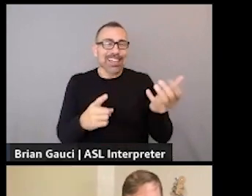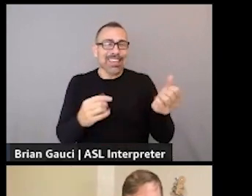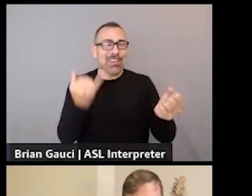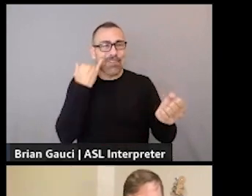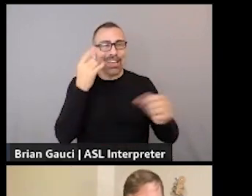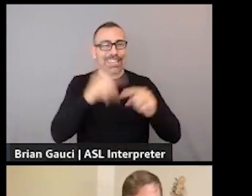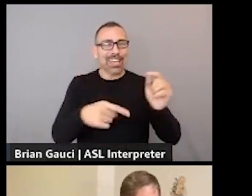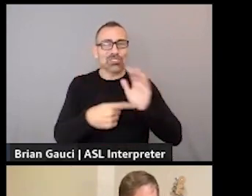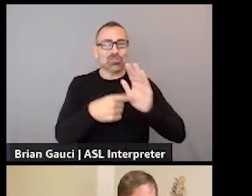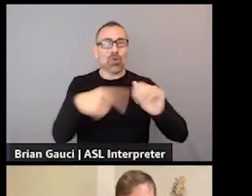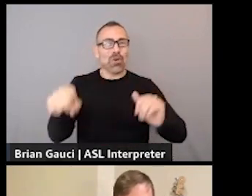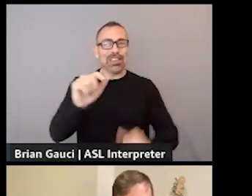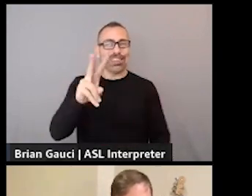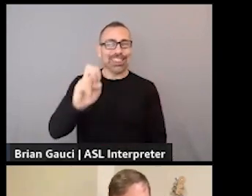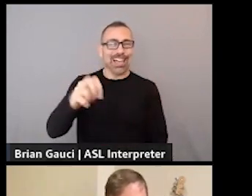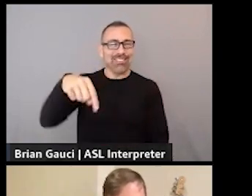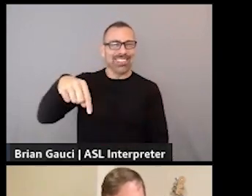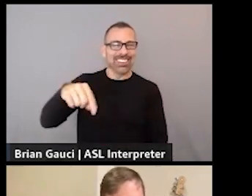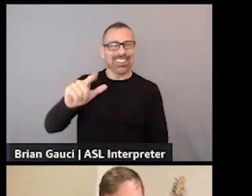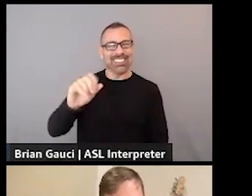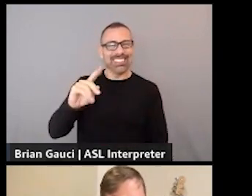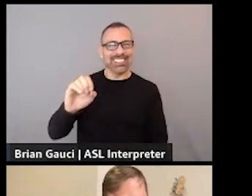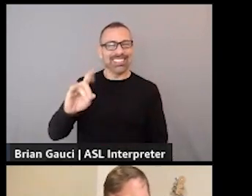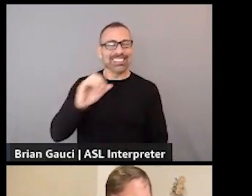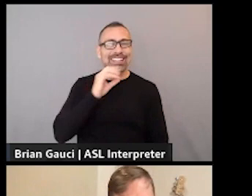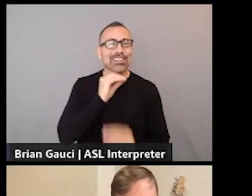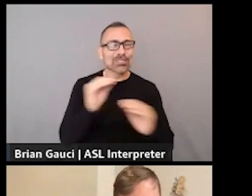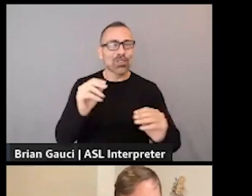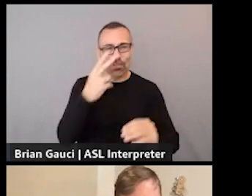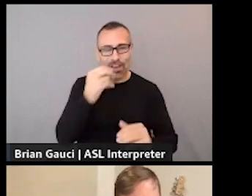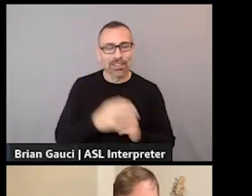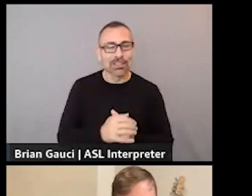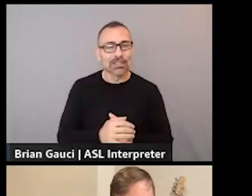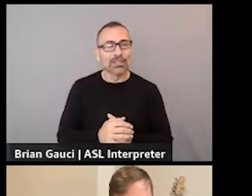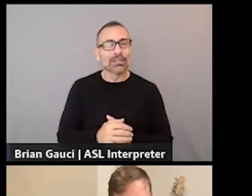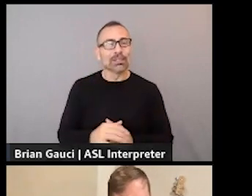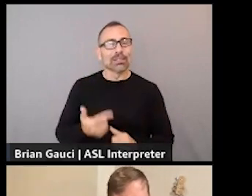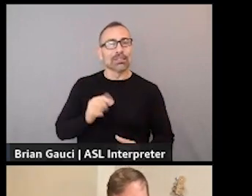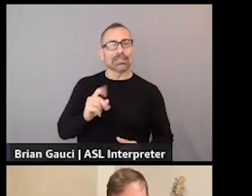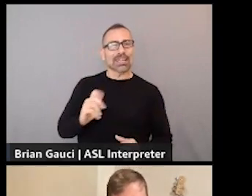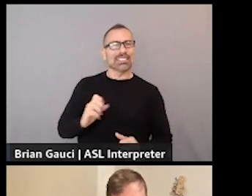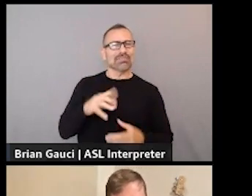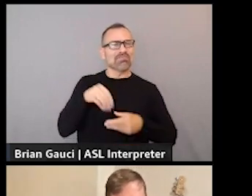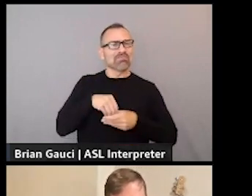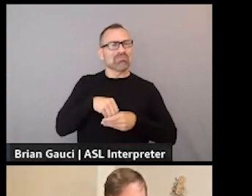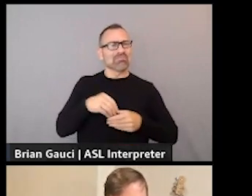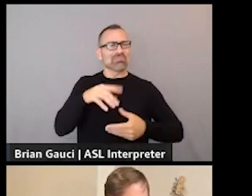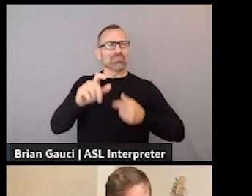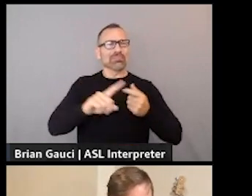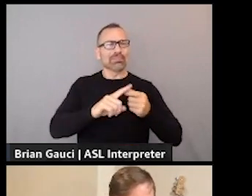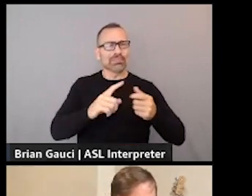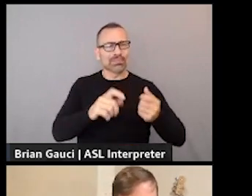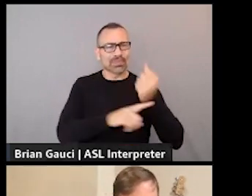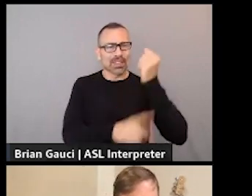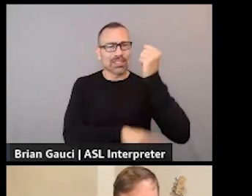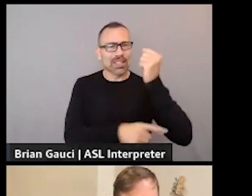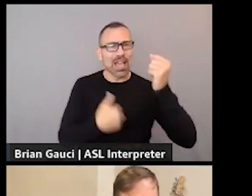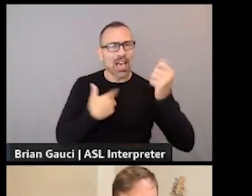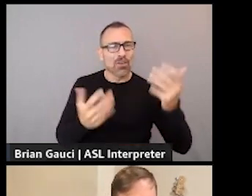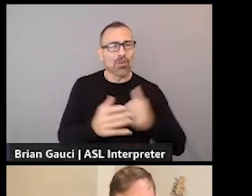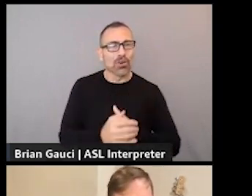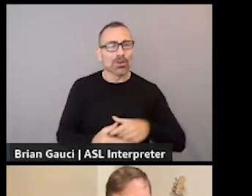out live on LinkedIn? What's in it, Brooke? What's in it? Great question. Do you have I any think I data? have